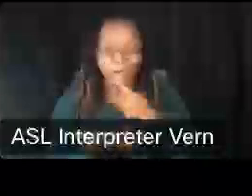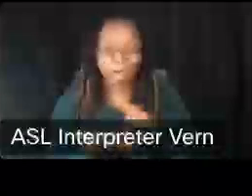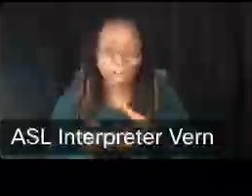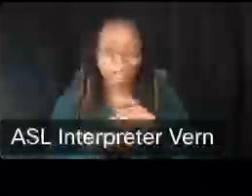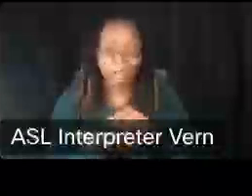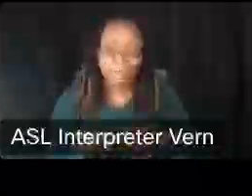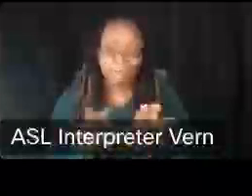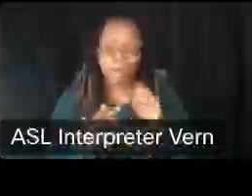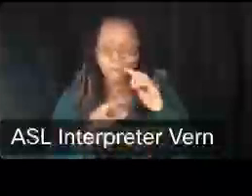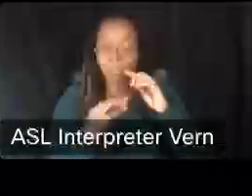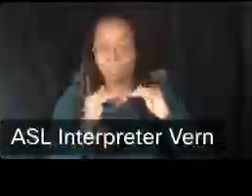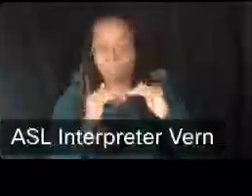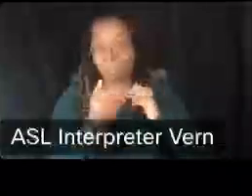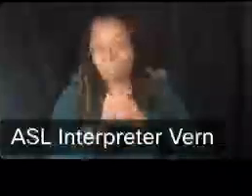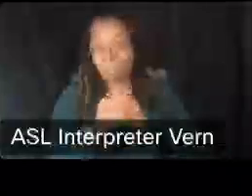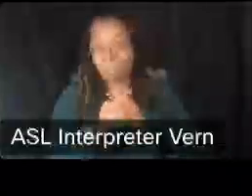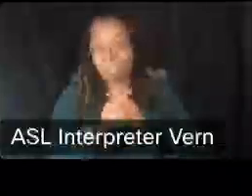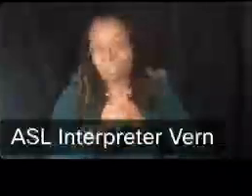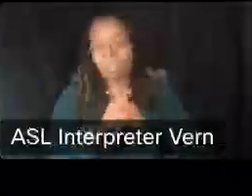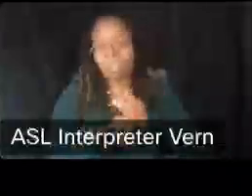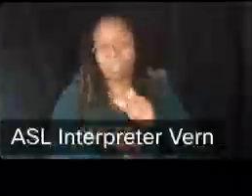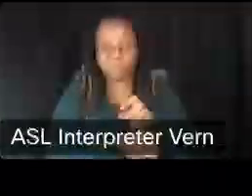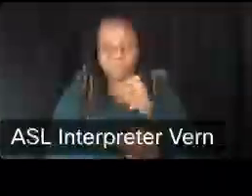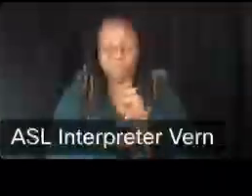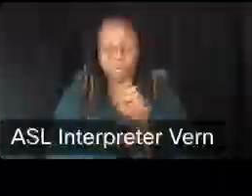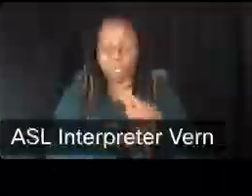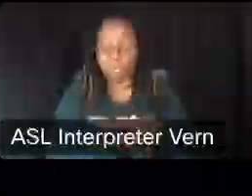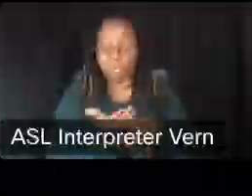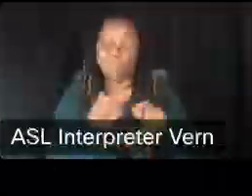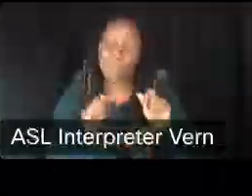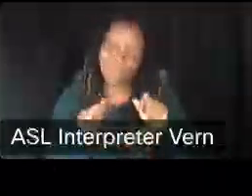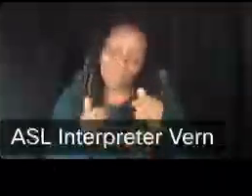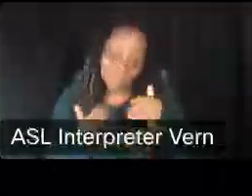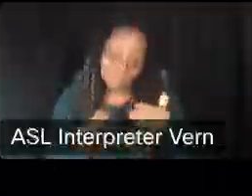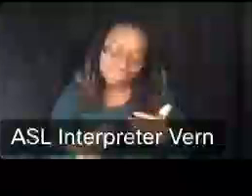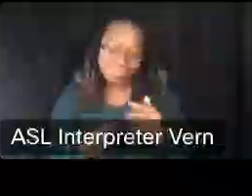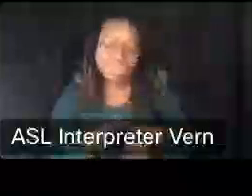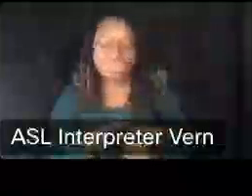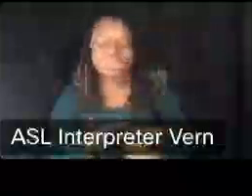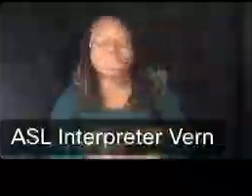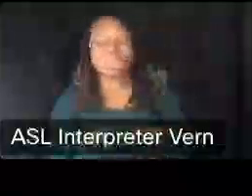We can talk about those hard conversations. Next slide, please.